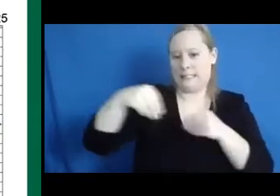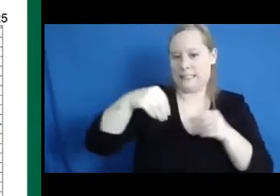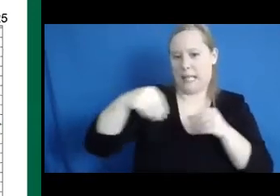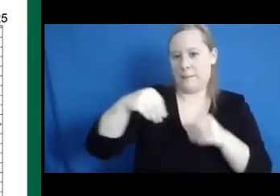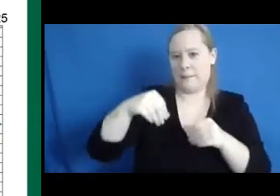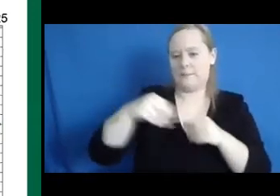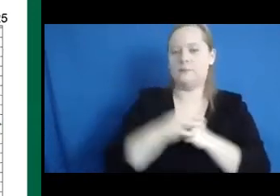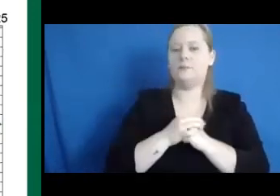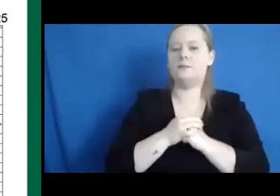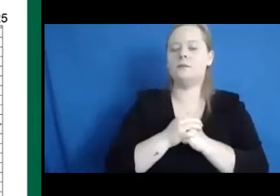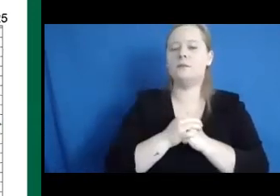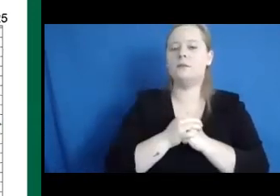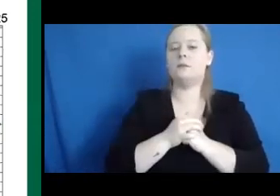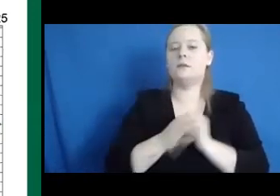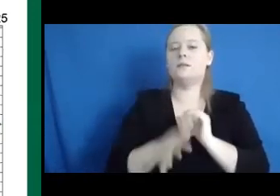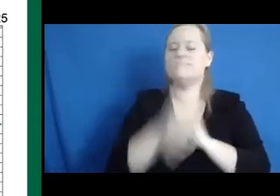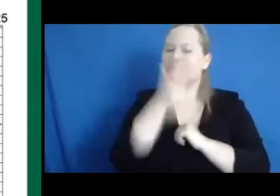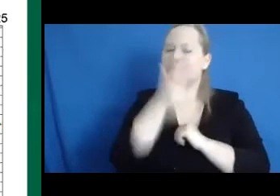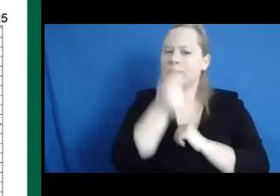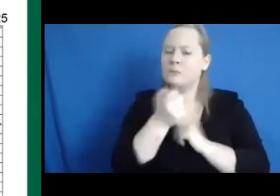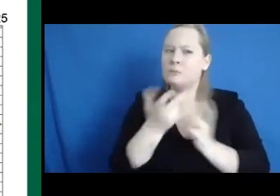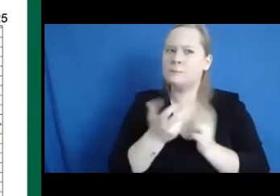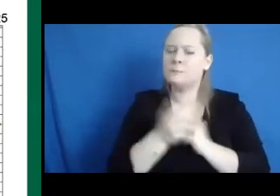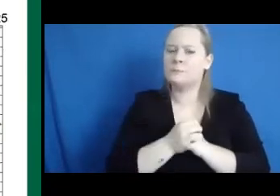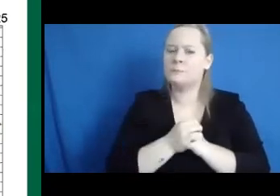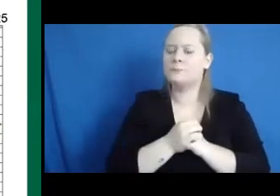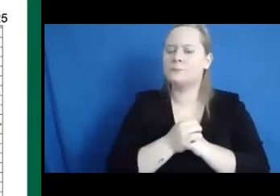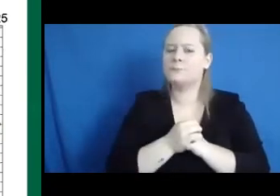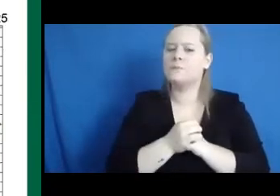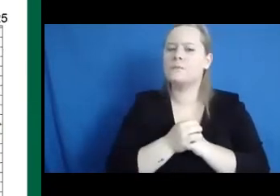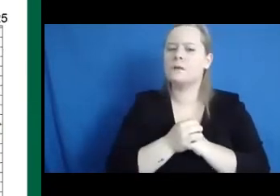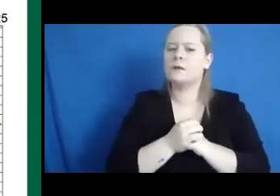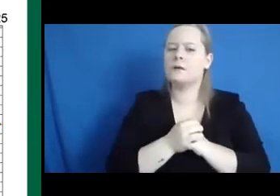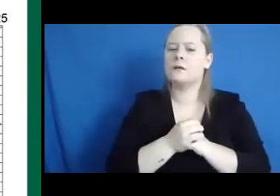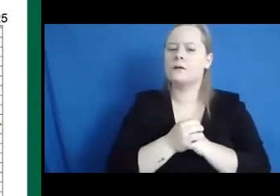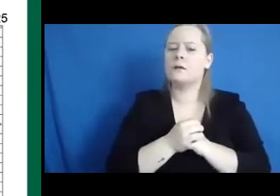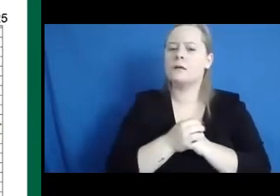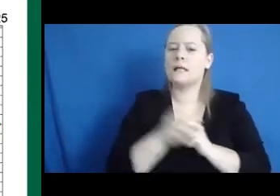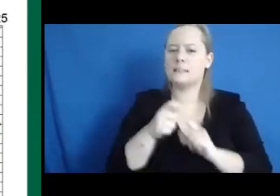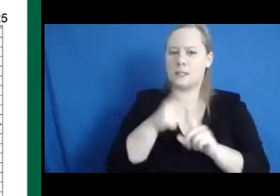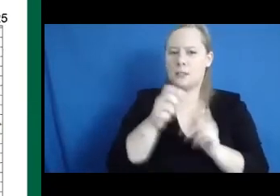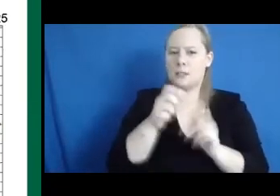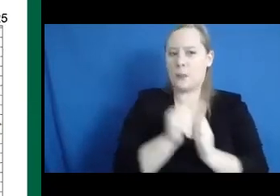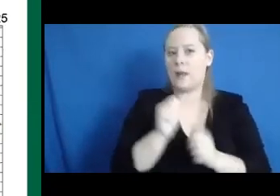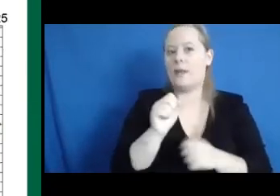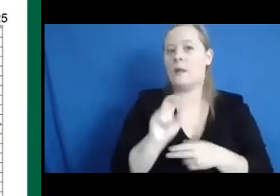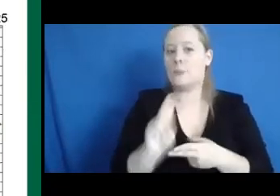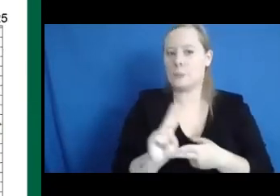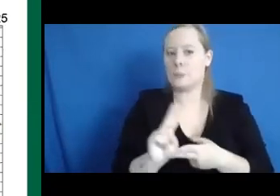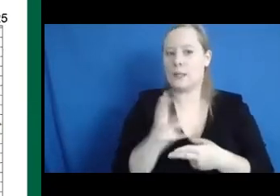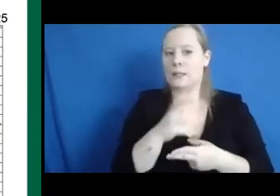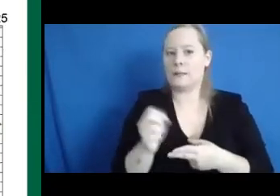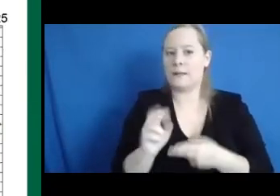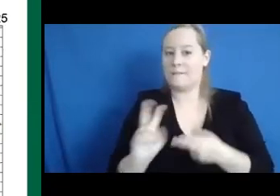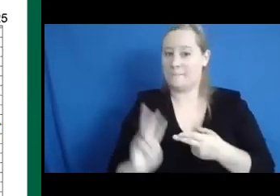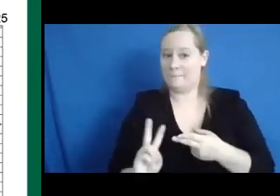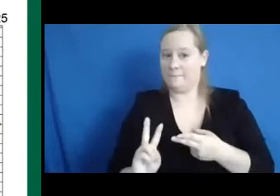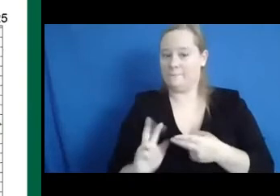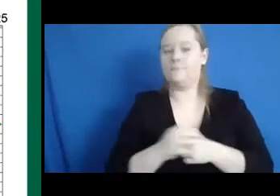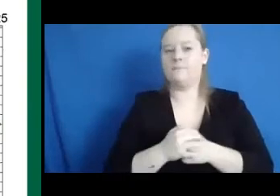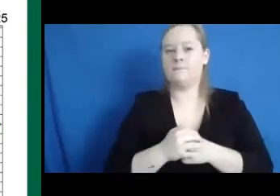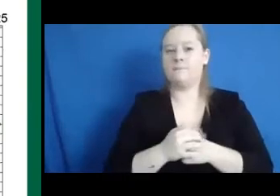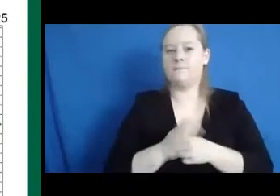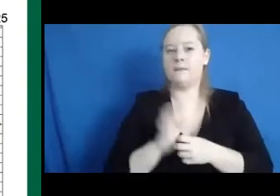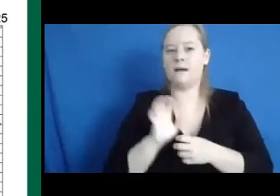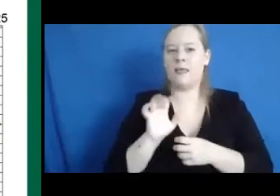we find pretty interesting is that, especially with the uranium and vanadium, with that mill